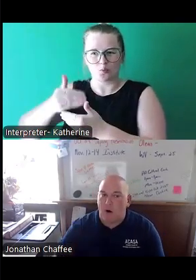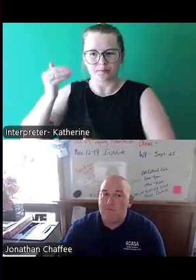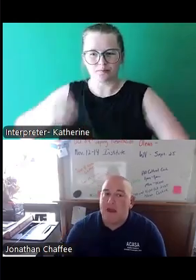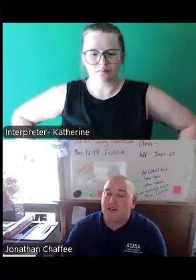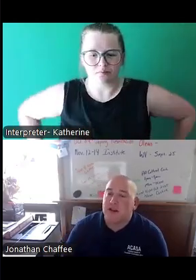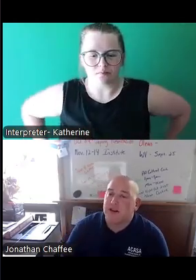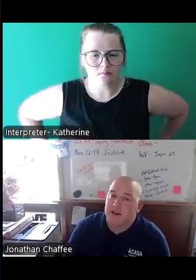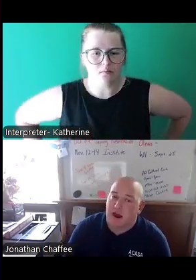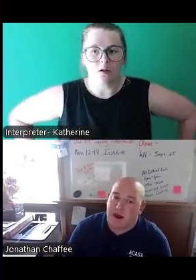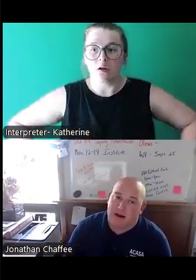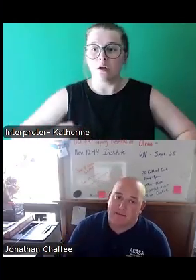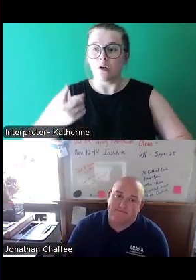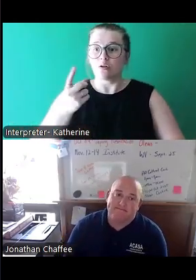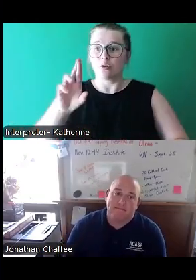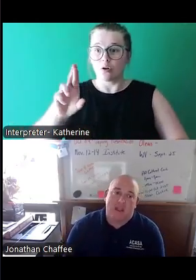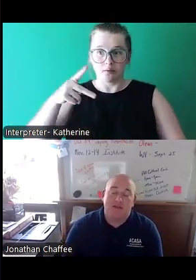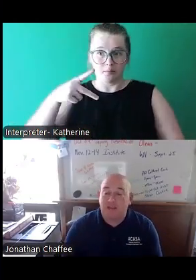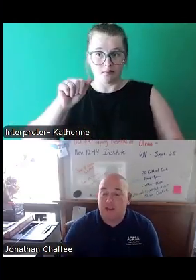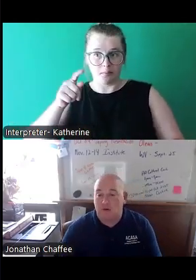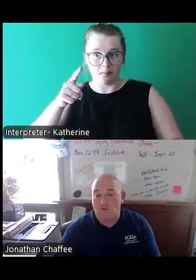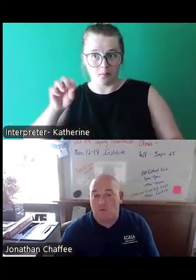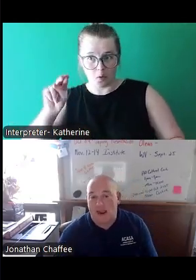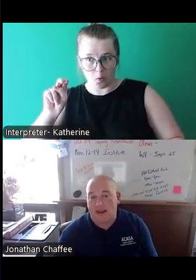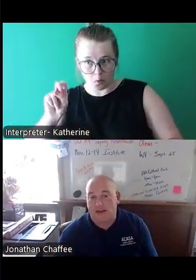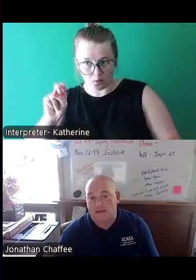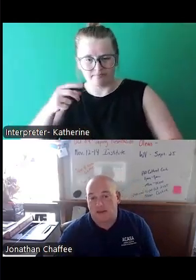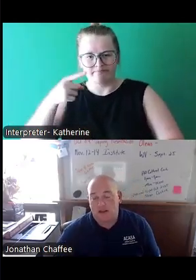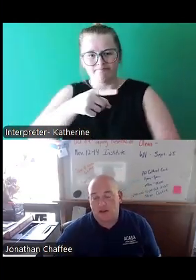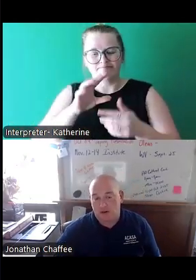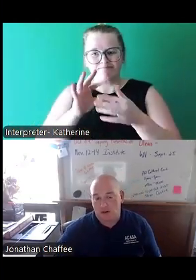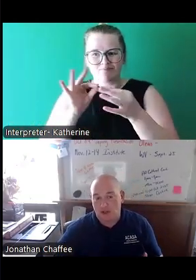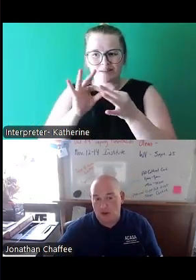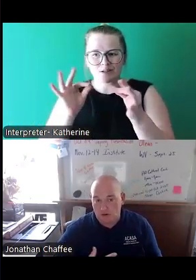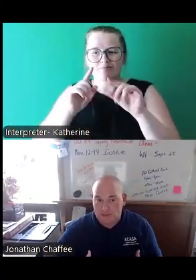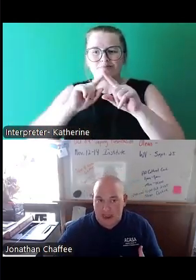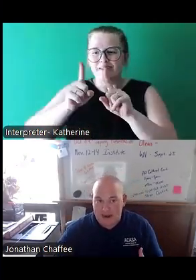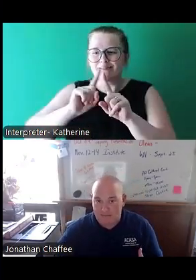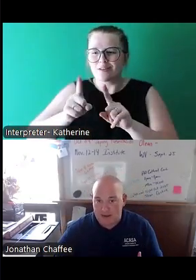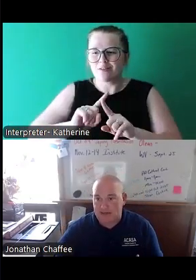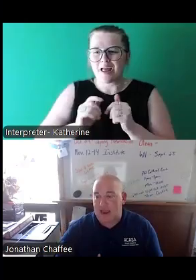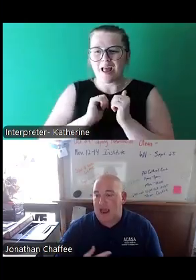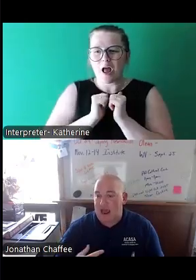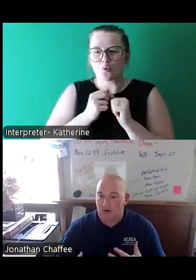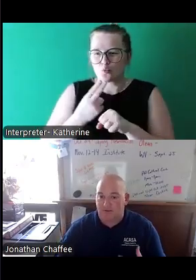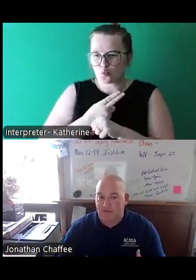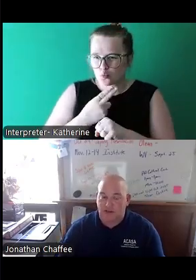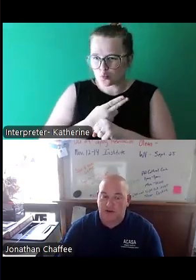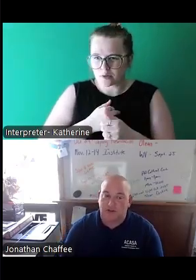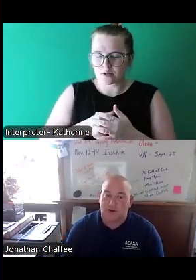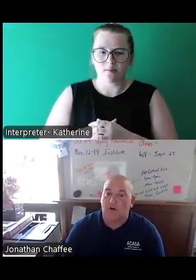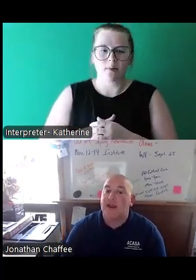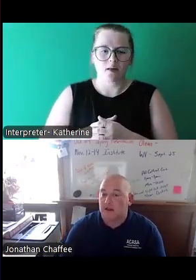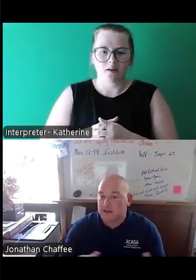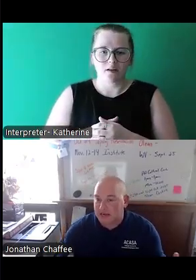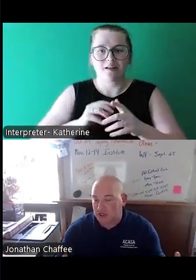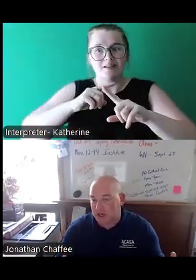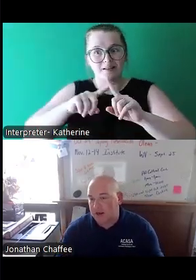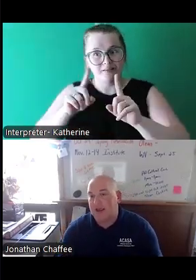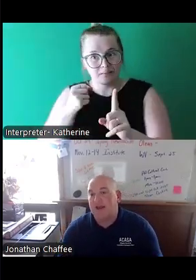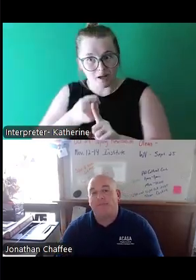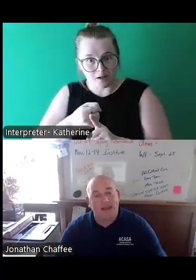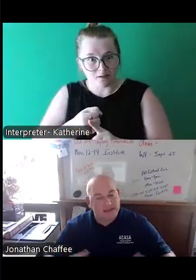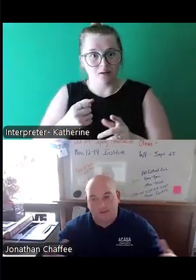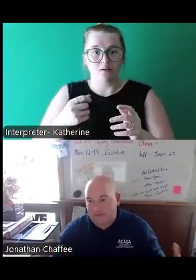Dr. Peppone mentioned the different ways to use cannabis and how it affects you. So